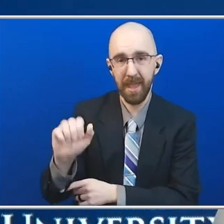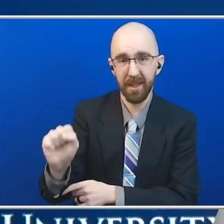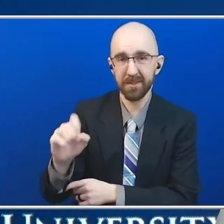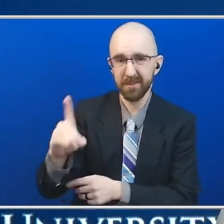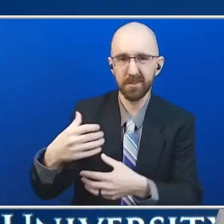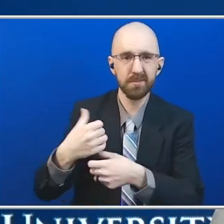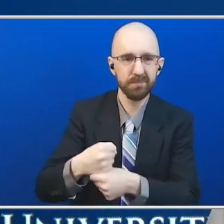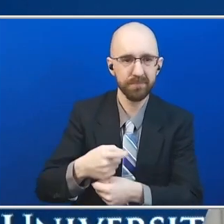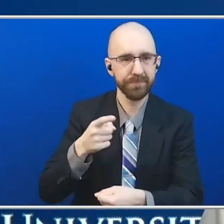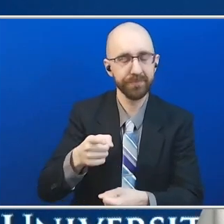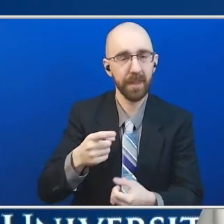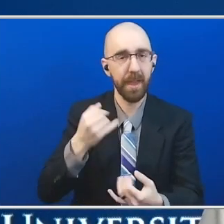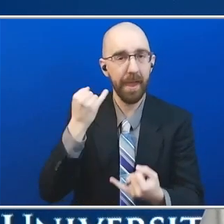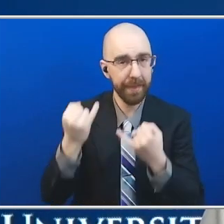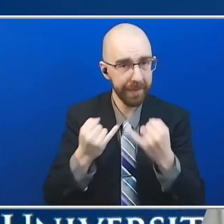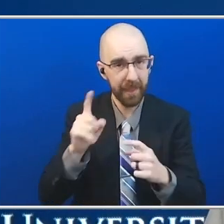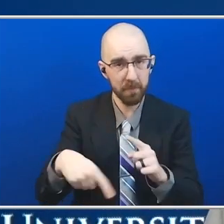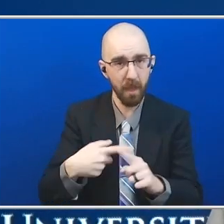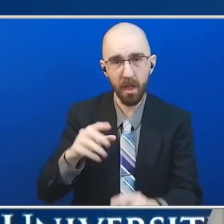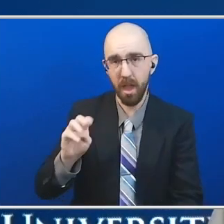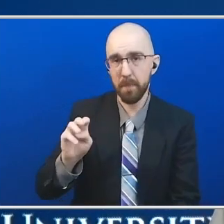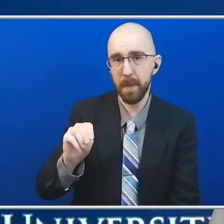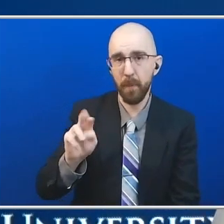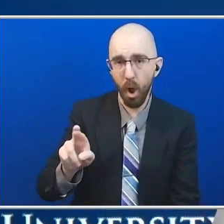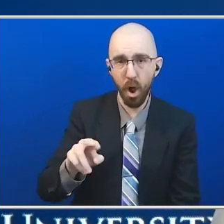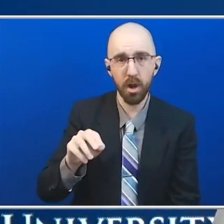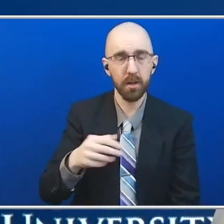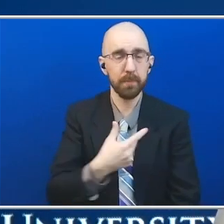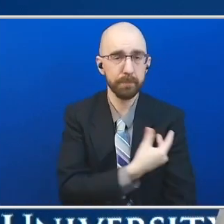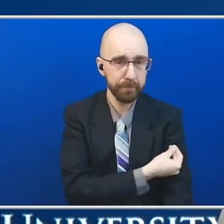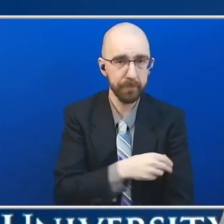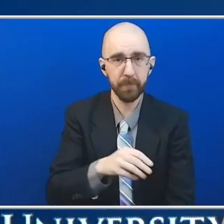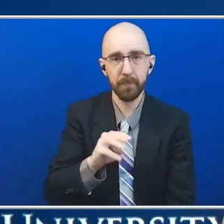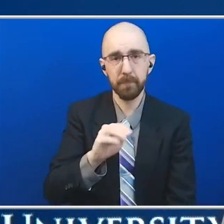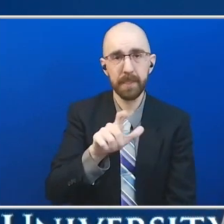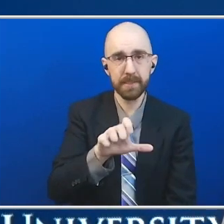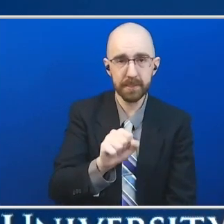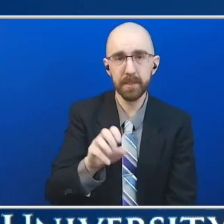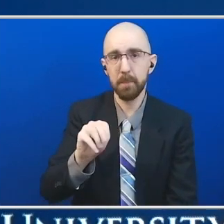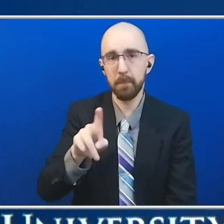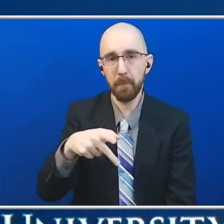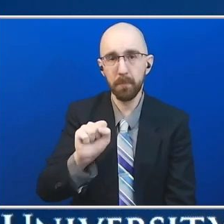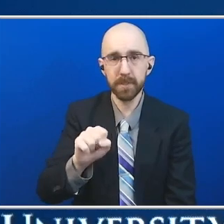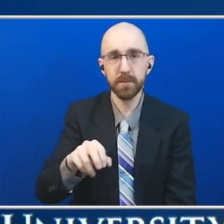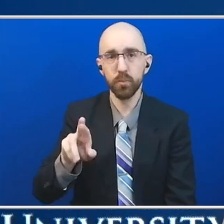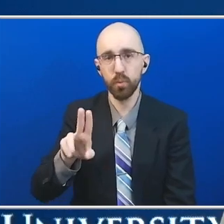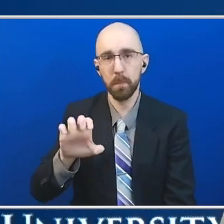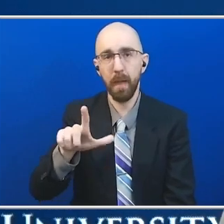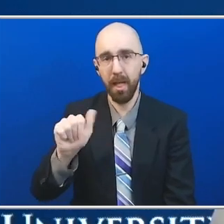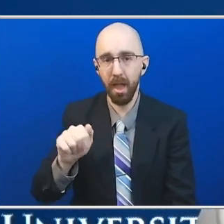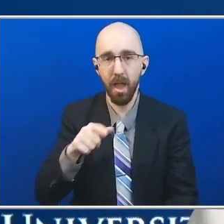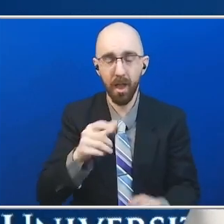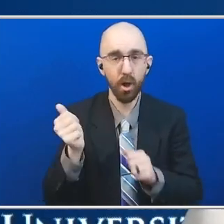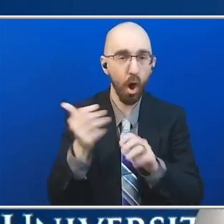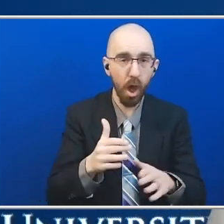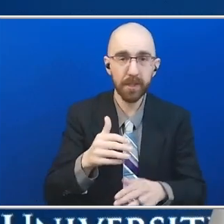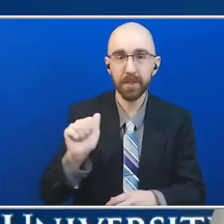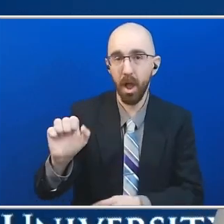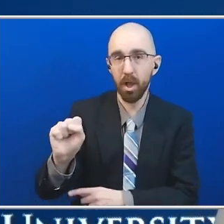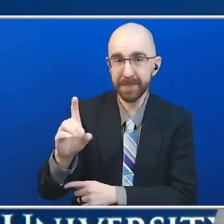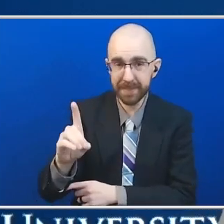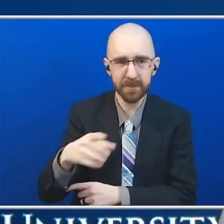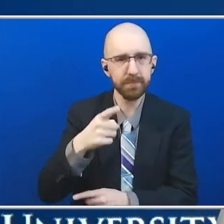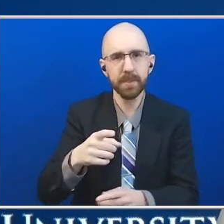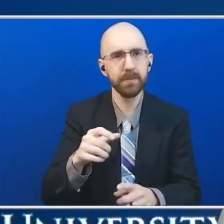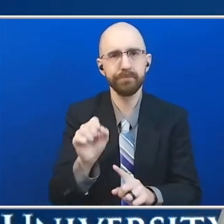notions about MMR, measles, mumps, rubella vaccine causing autism have been debunked multiple